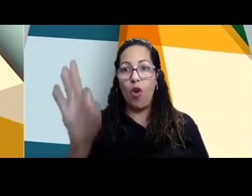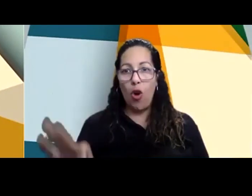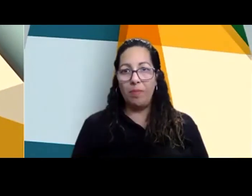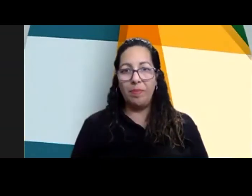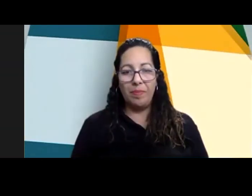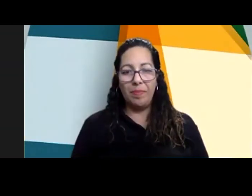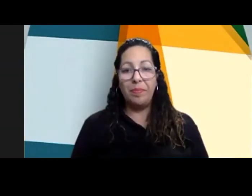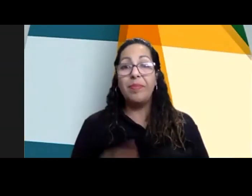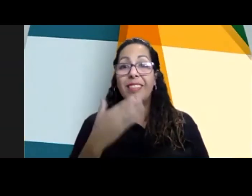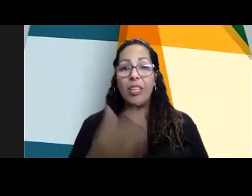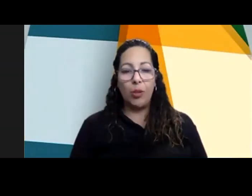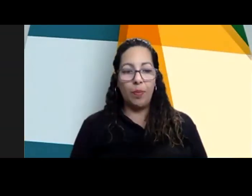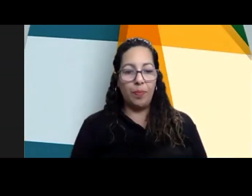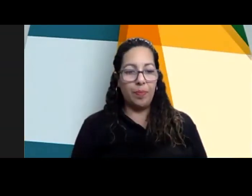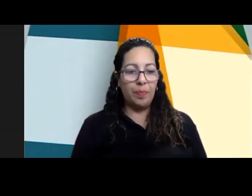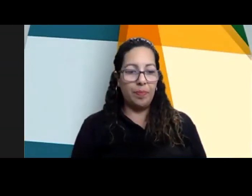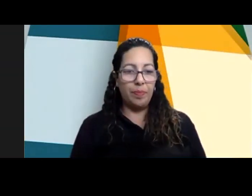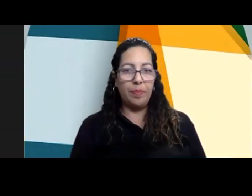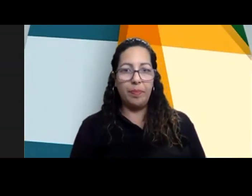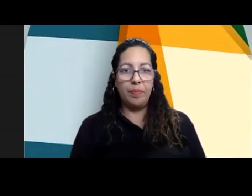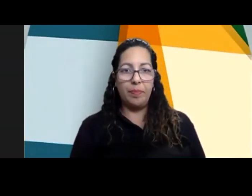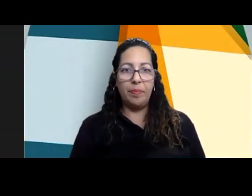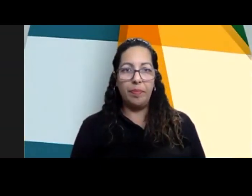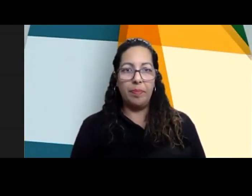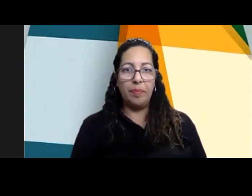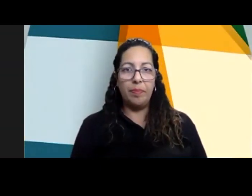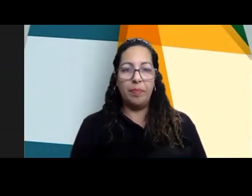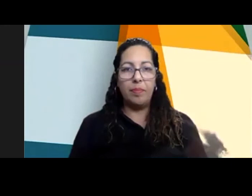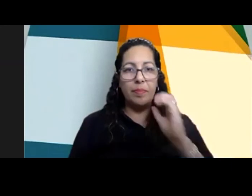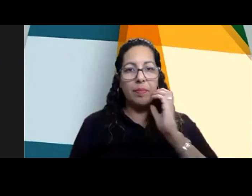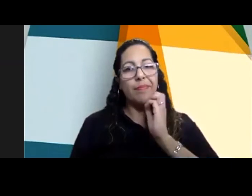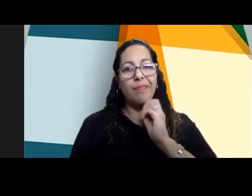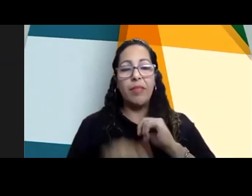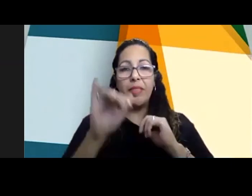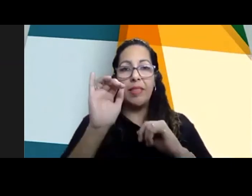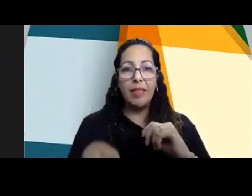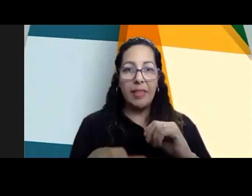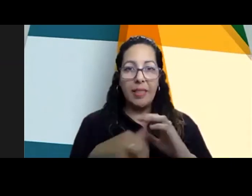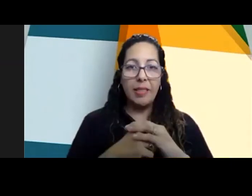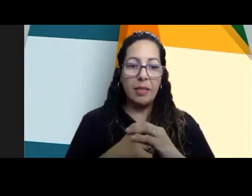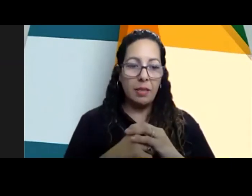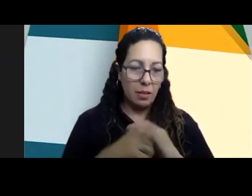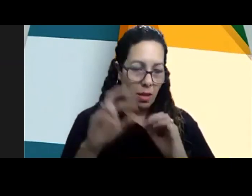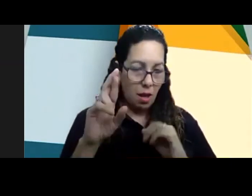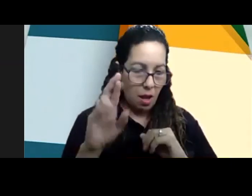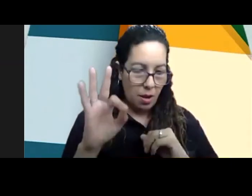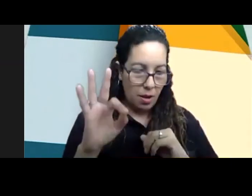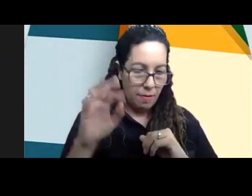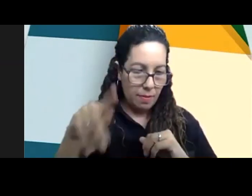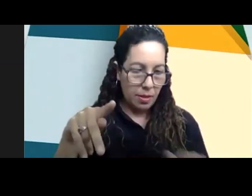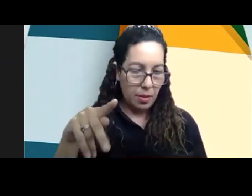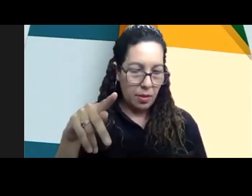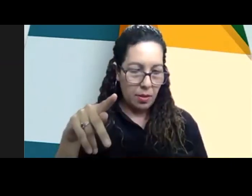Thank you. Thank you, Salim. This RFP also provides for liquidated damages.